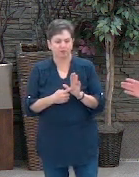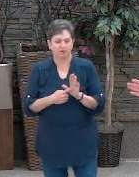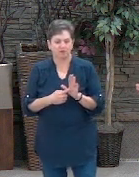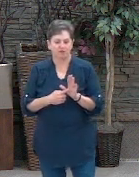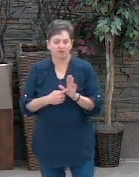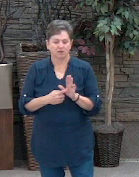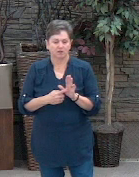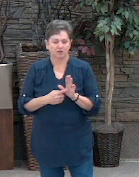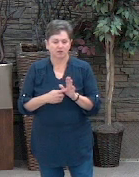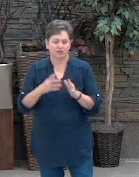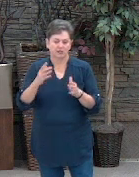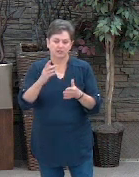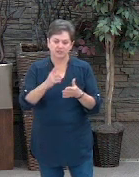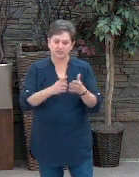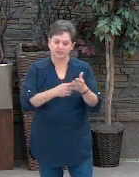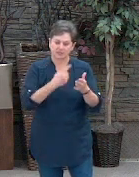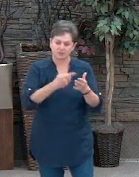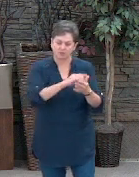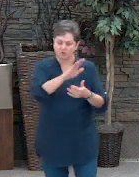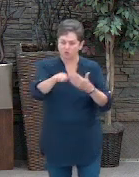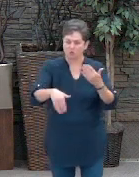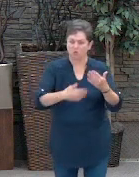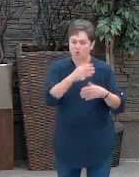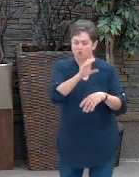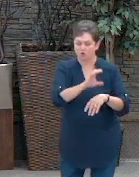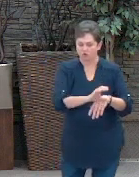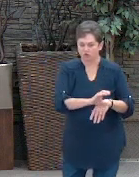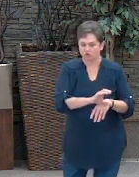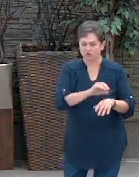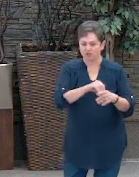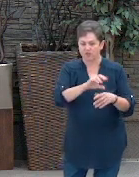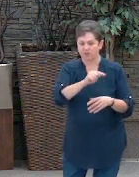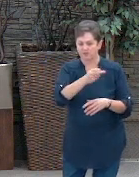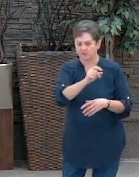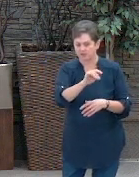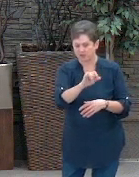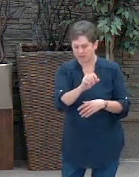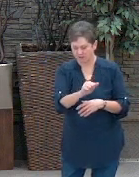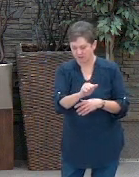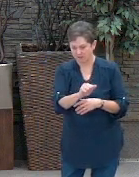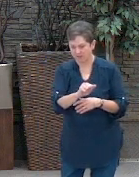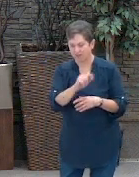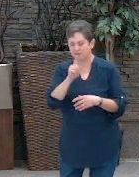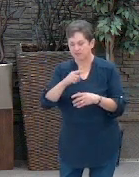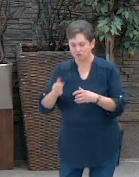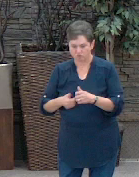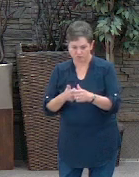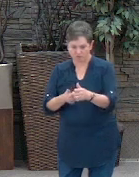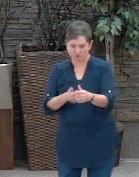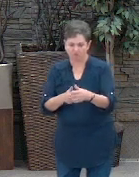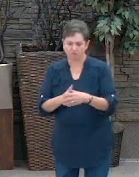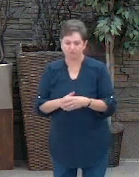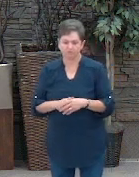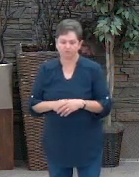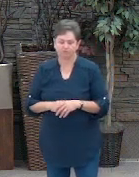is it something for the entire church at Thessalonica to follow.